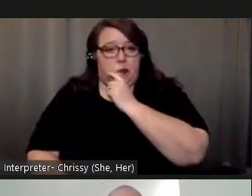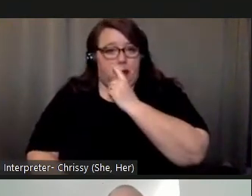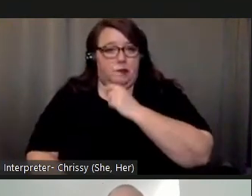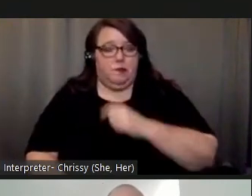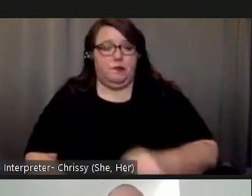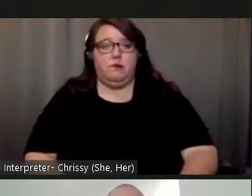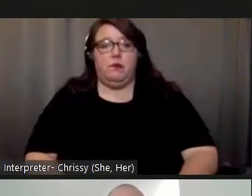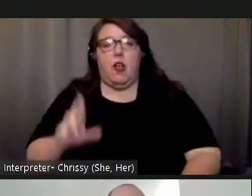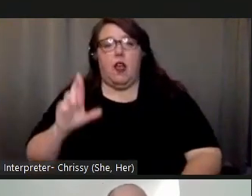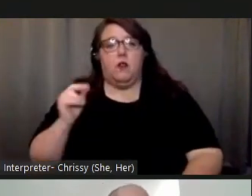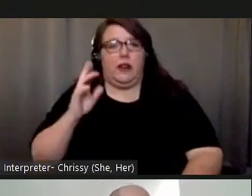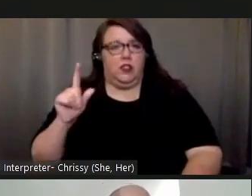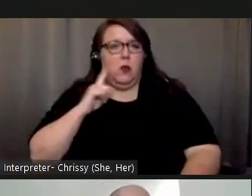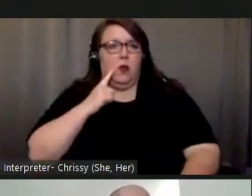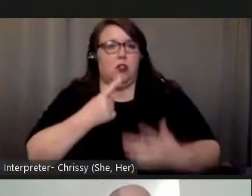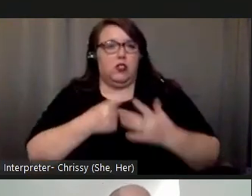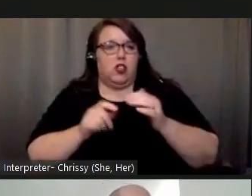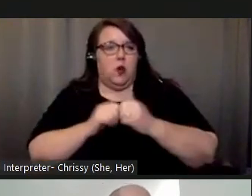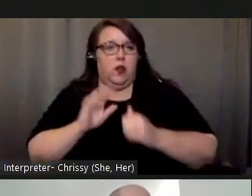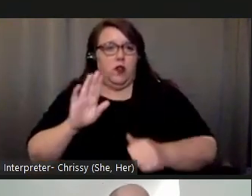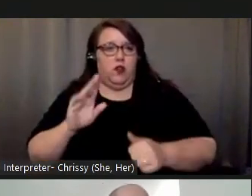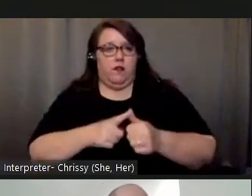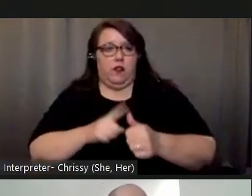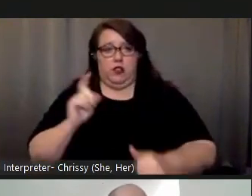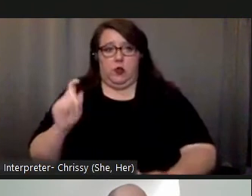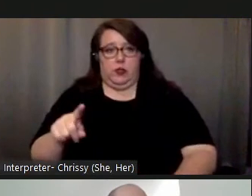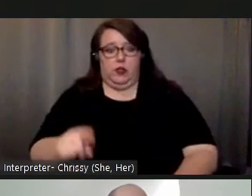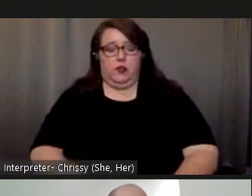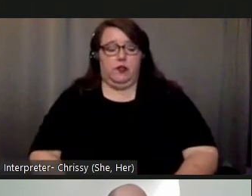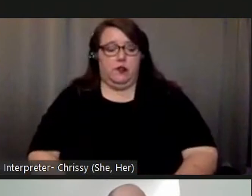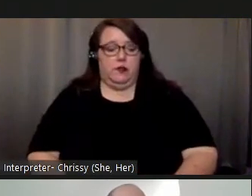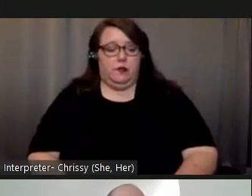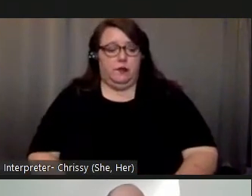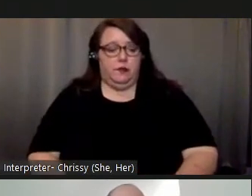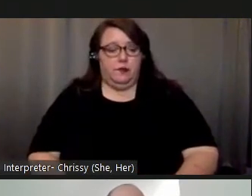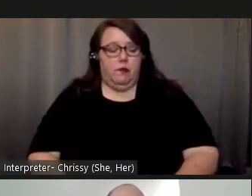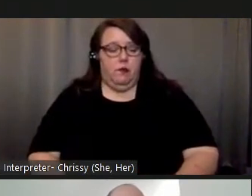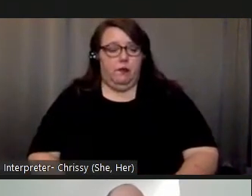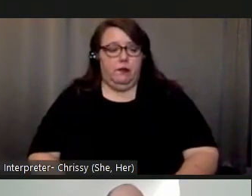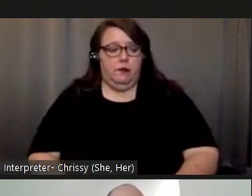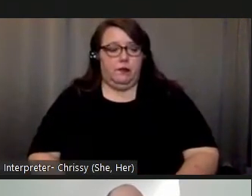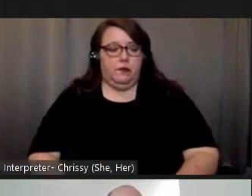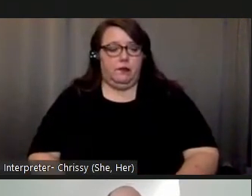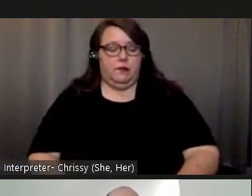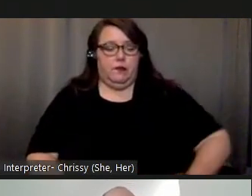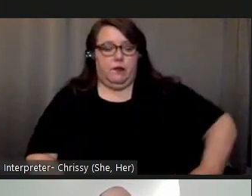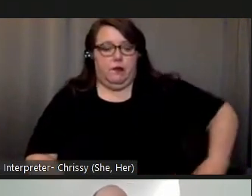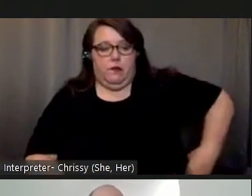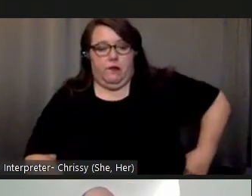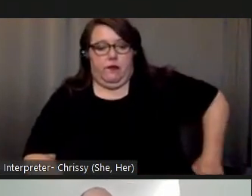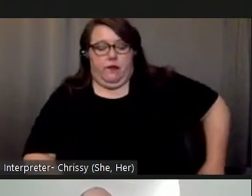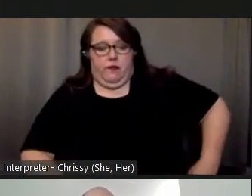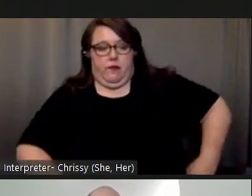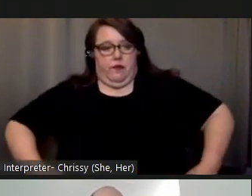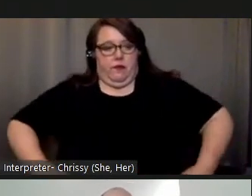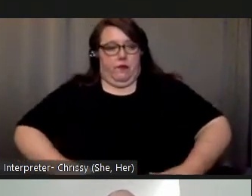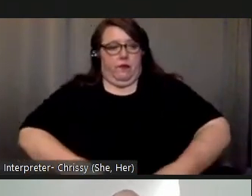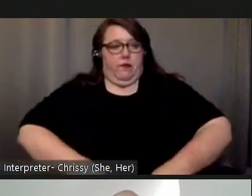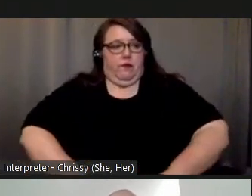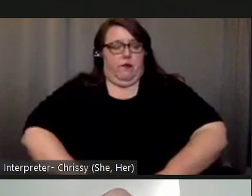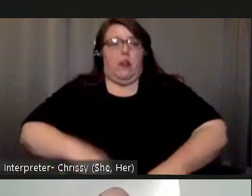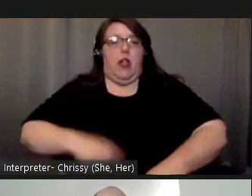This is Rachel. I can start with the first question. So, I think it's important to talk a little bit about how we